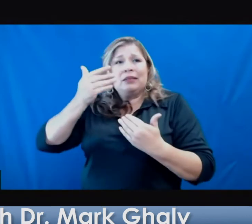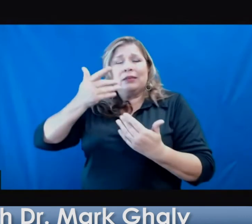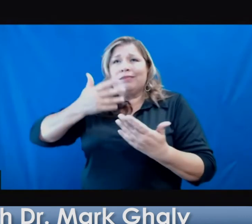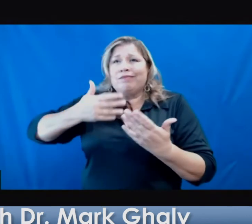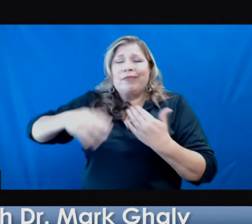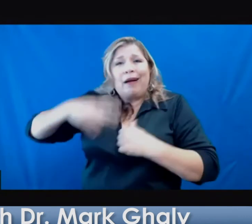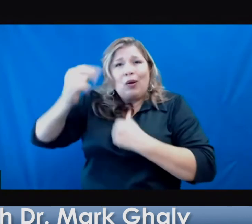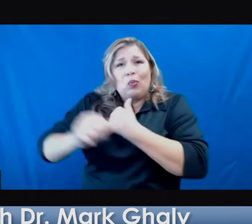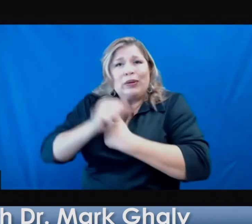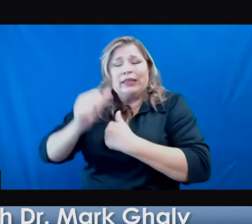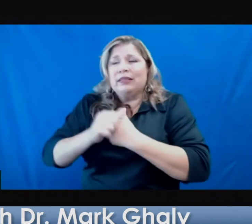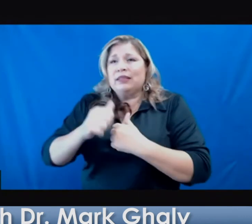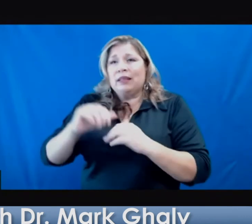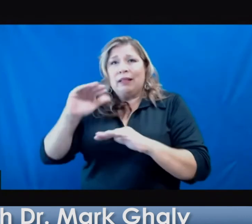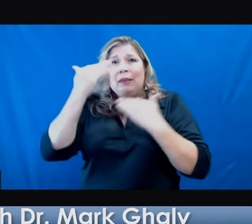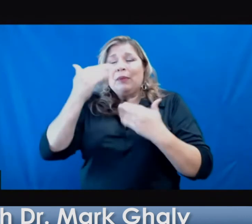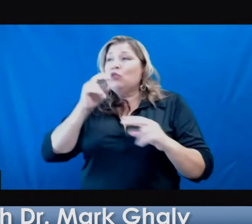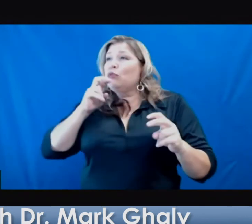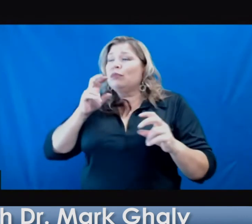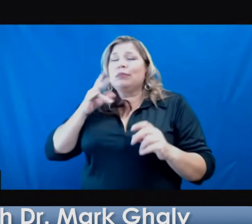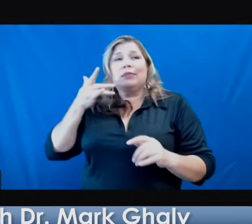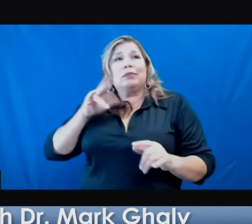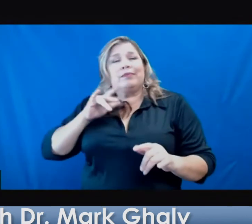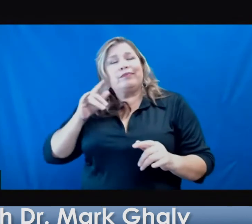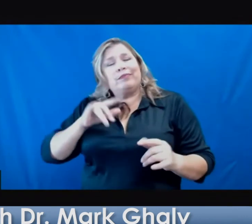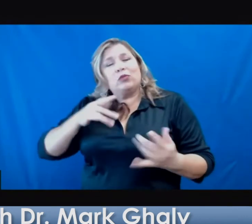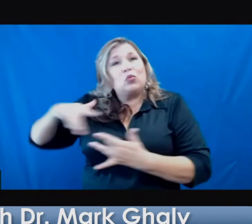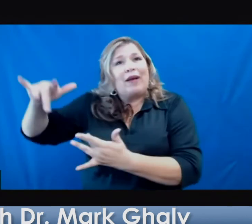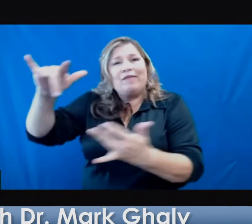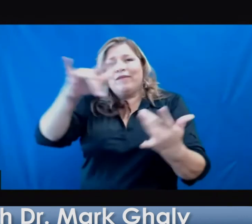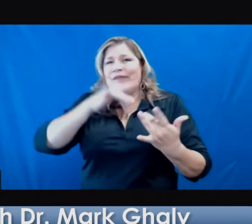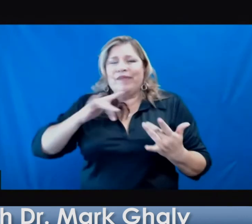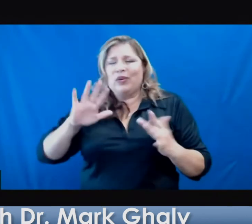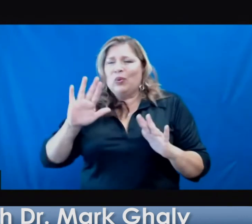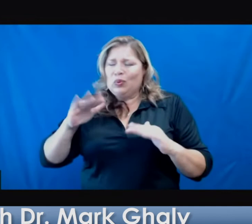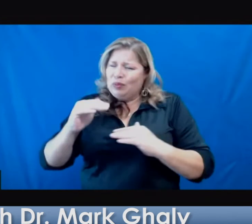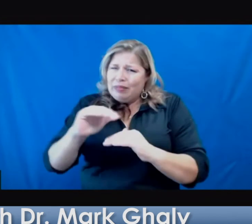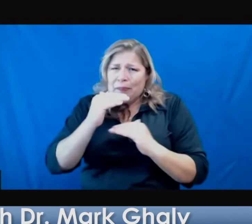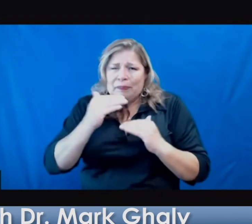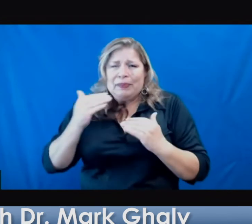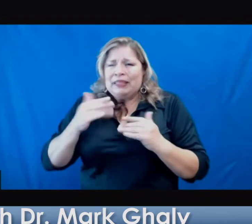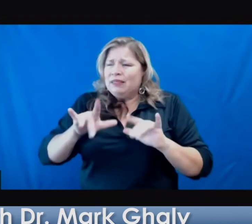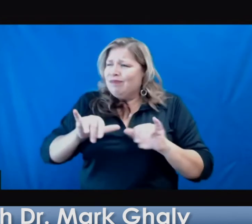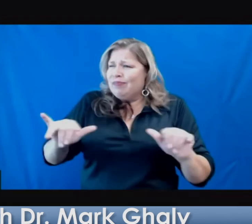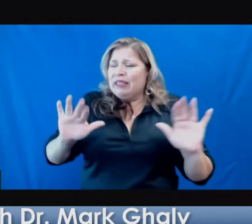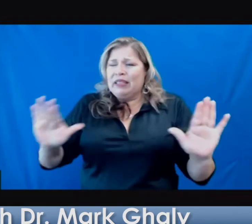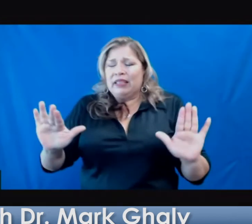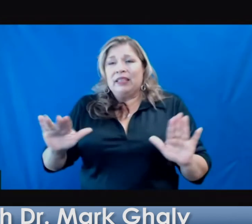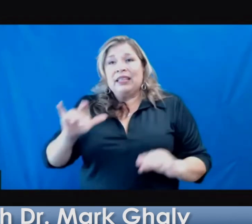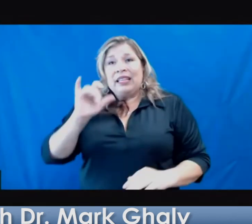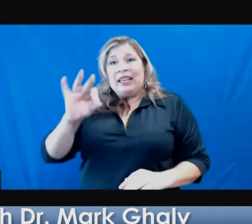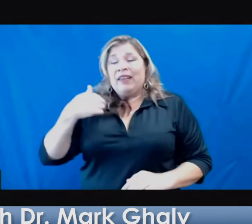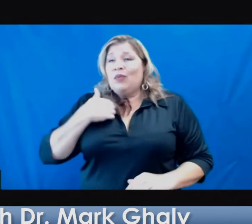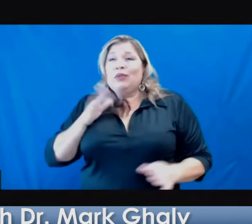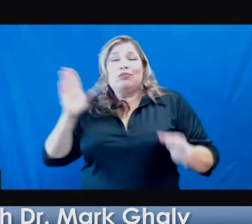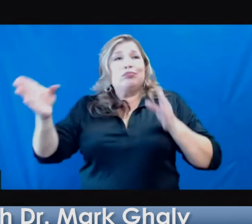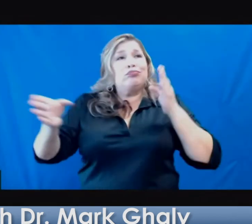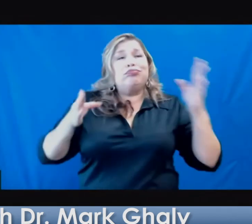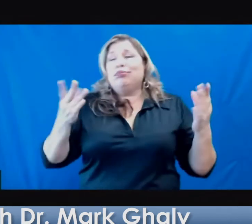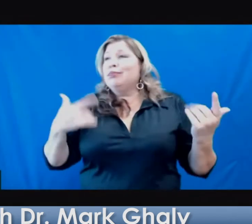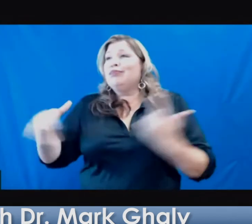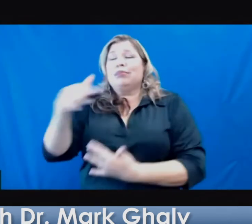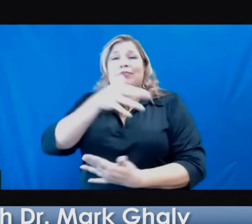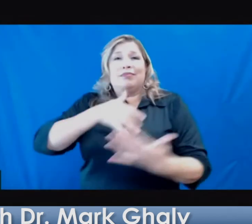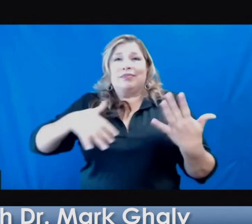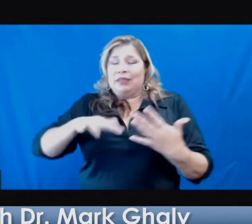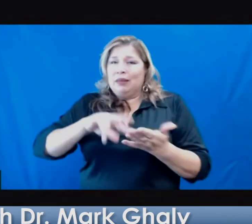cross-state travel, we will see accelerated rates of transmission, and they will augment and exacerbate the situation we're in.